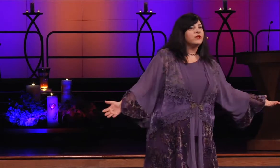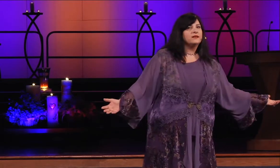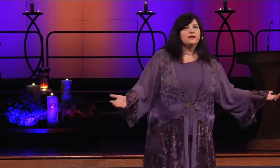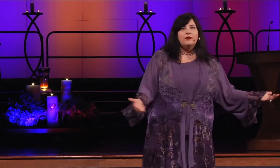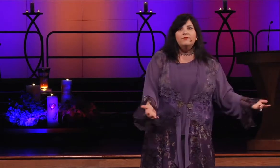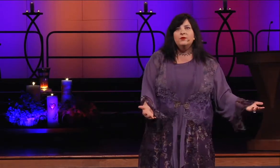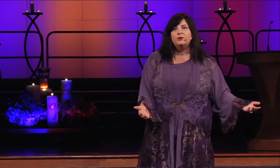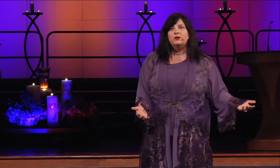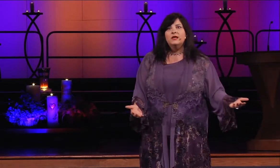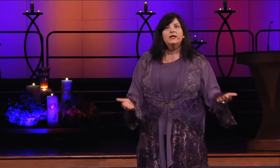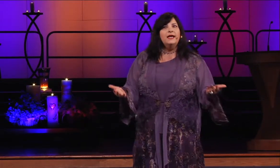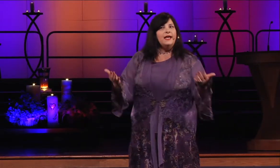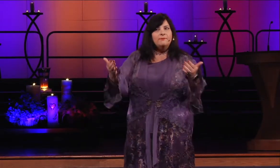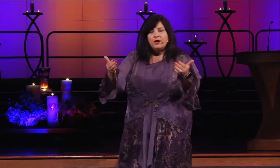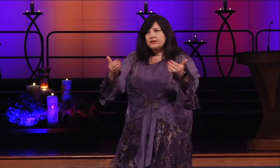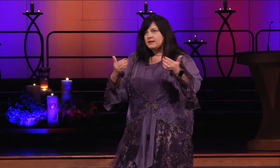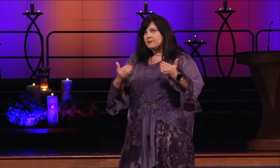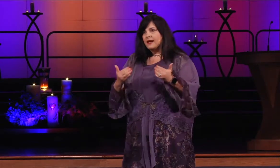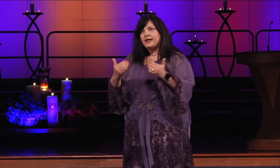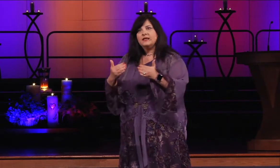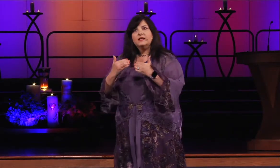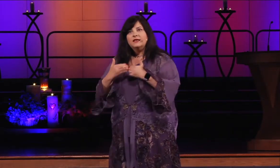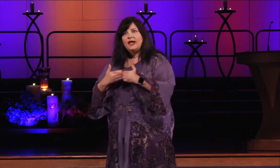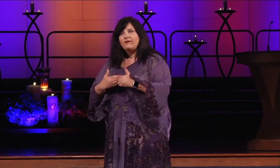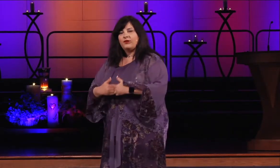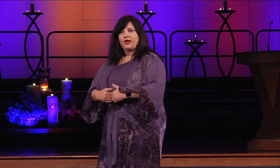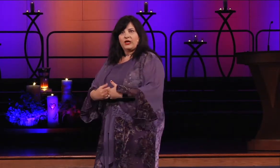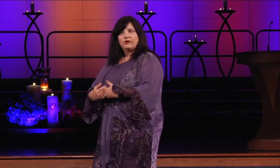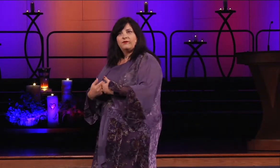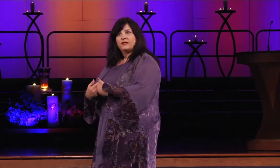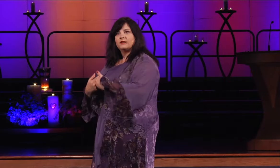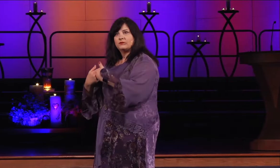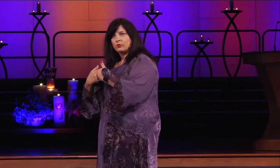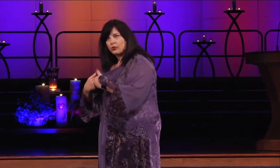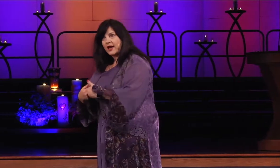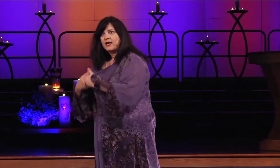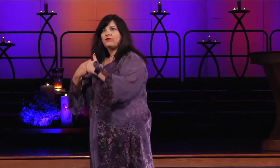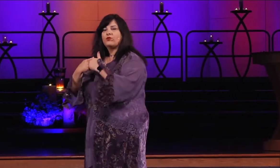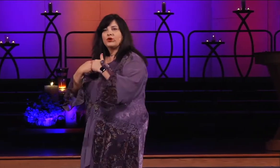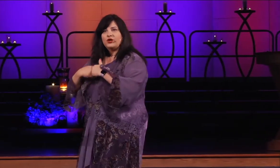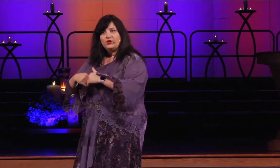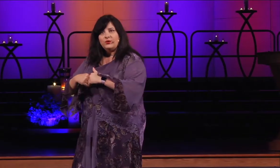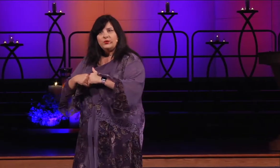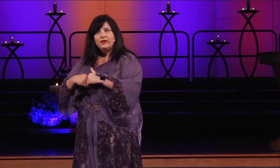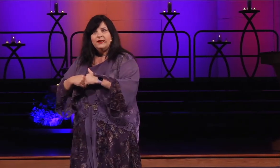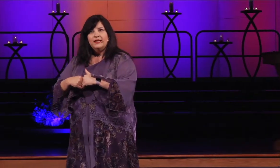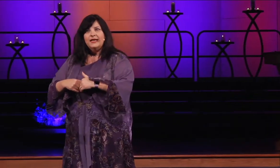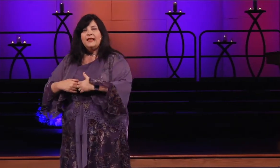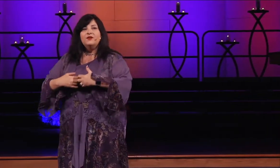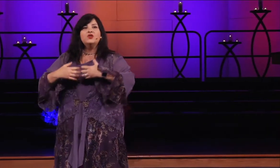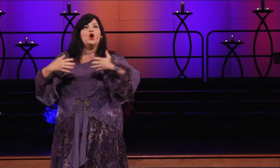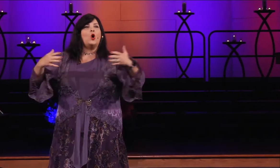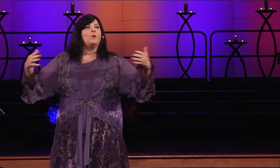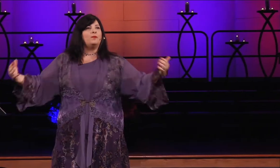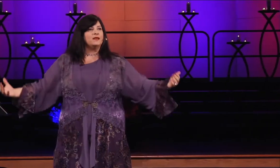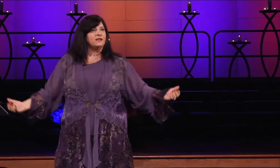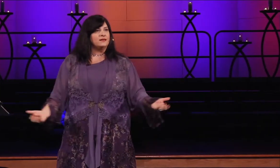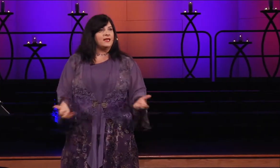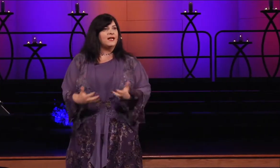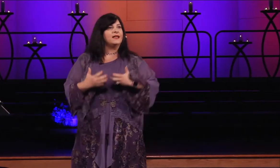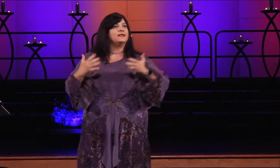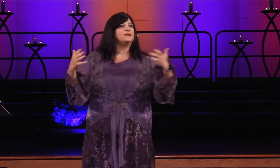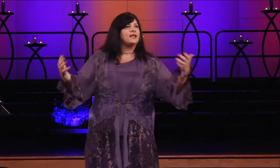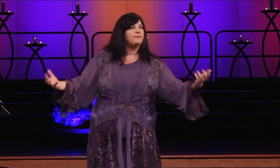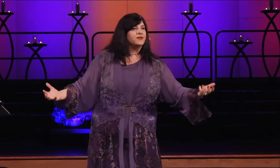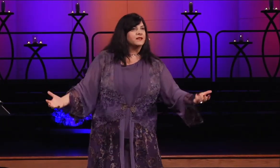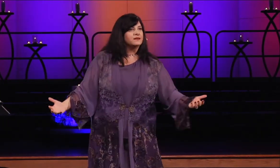whatever degree is comfortable and participate at the level that you feel is right for you. And there's an openness